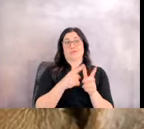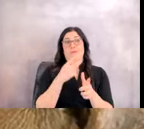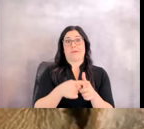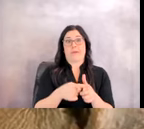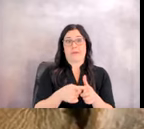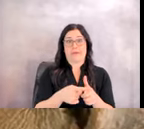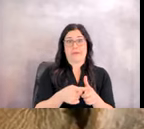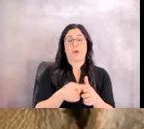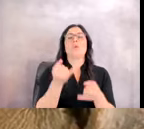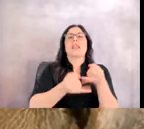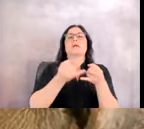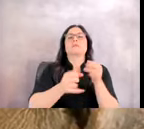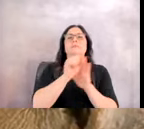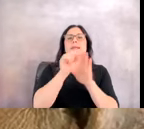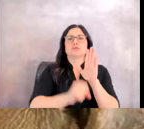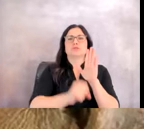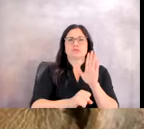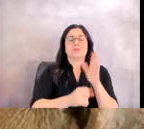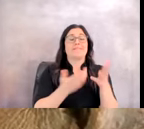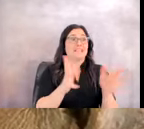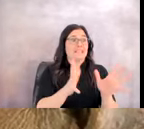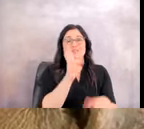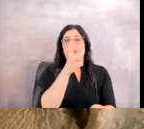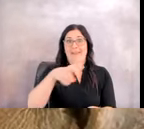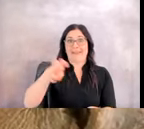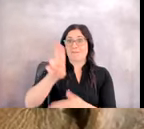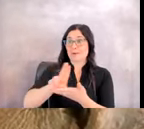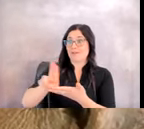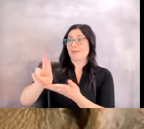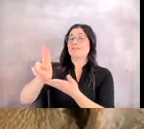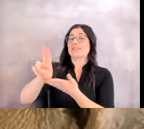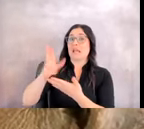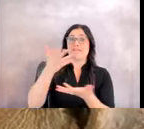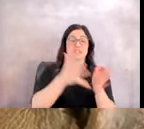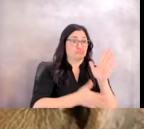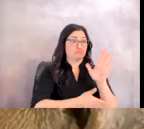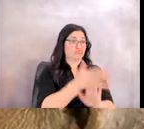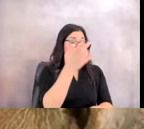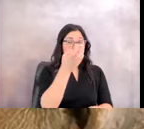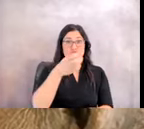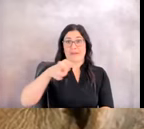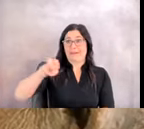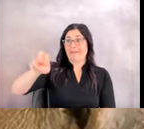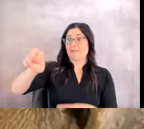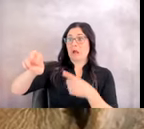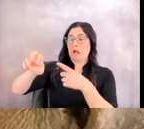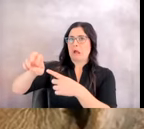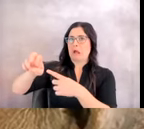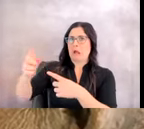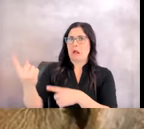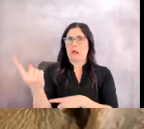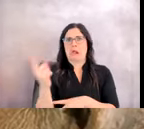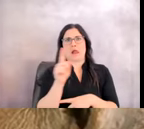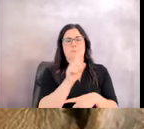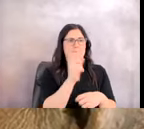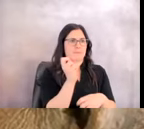and transferred and have gone to another institution, somehow have come back years later